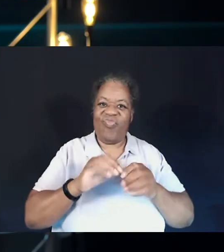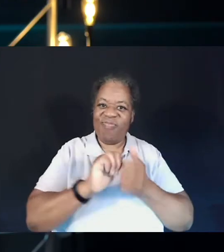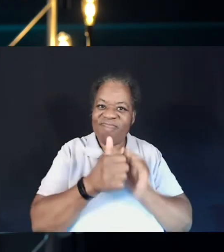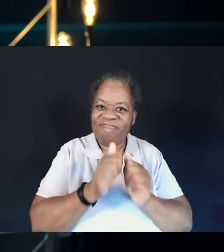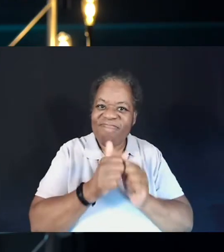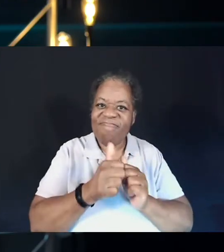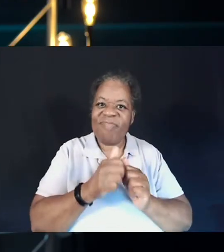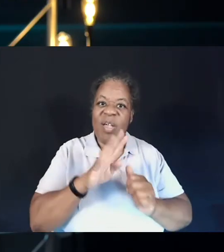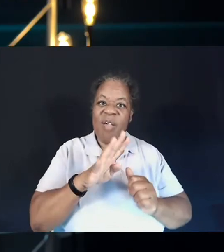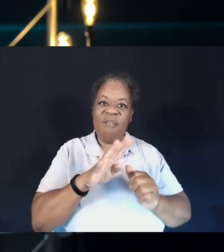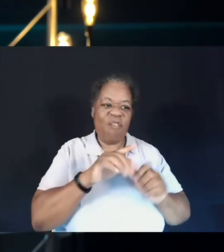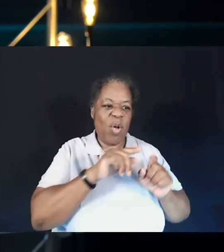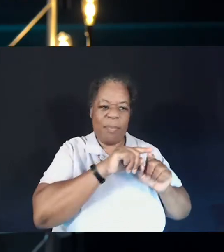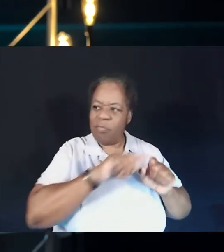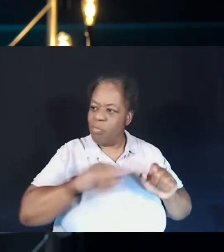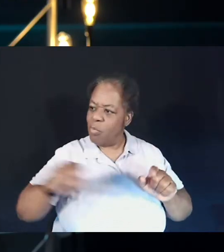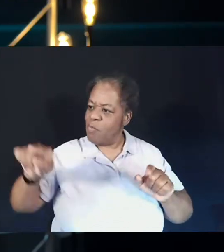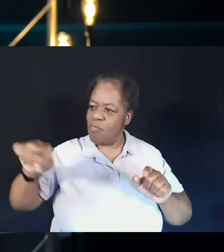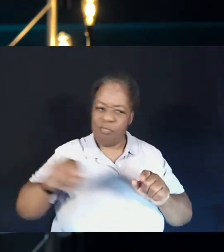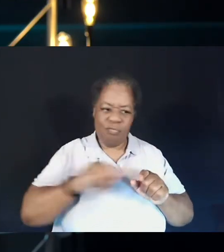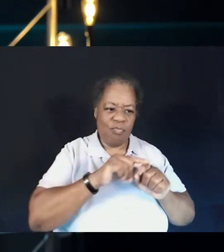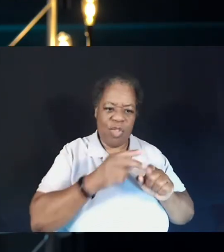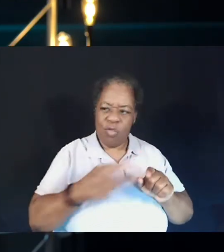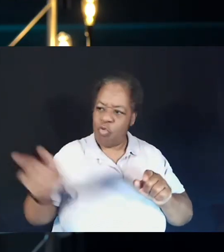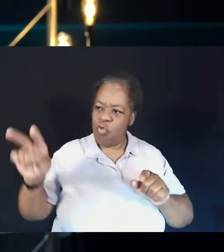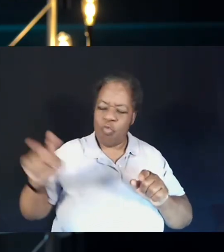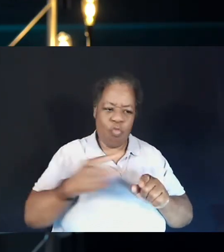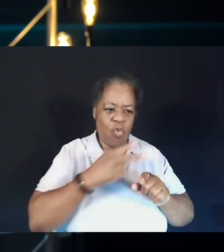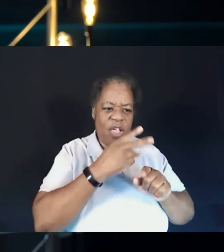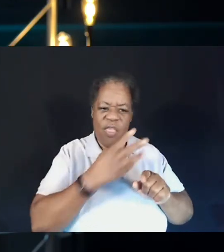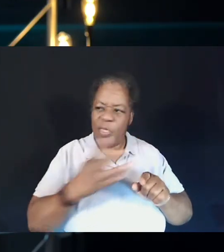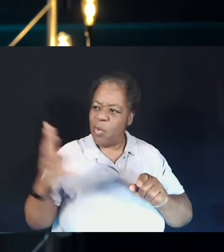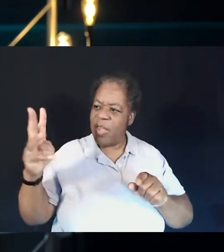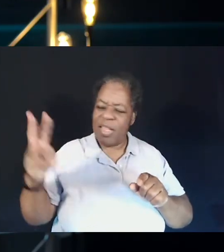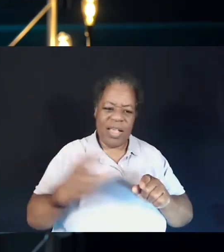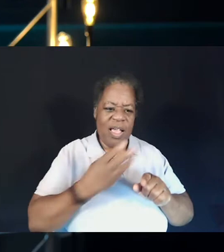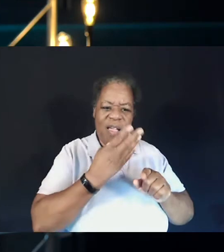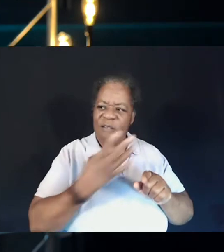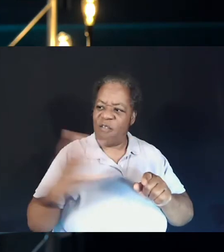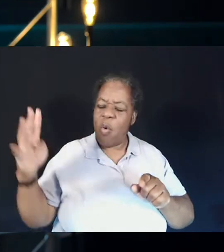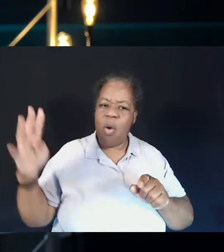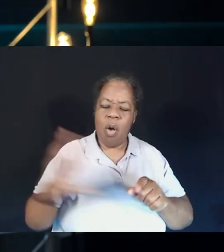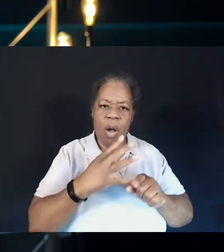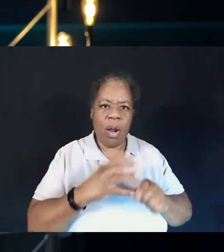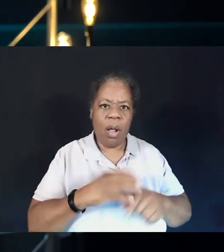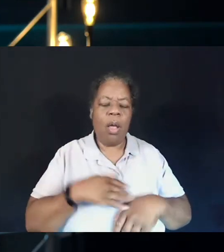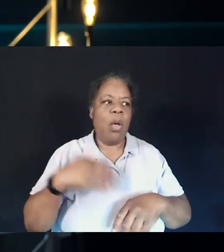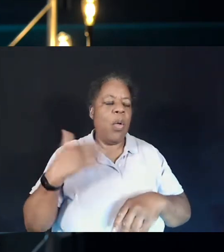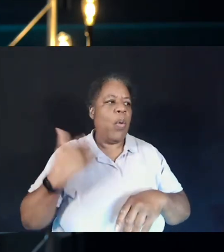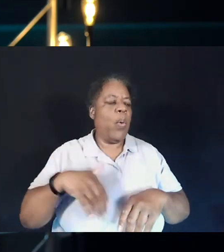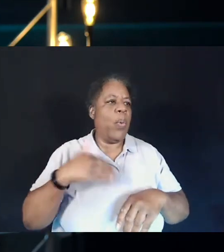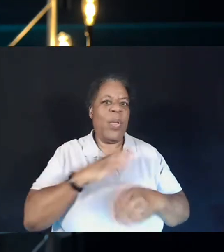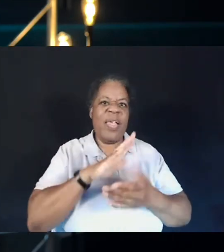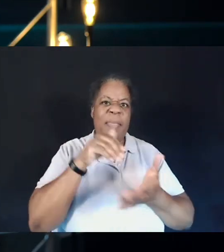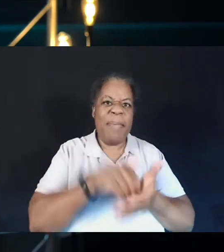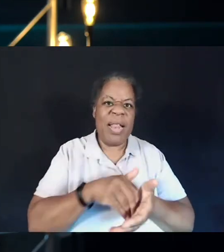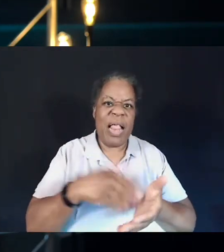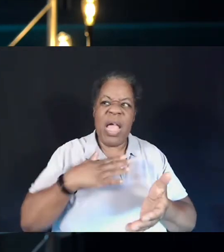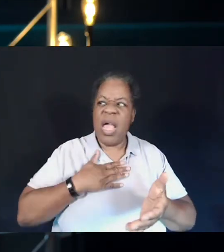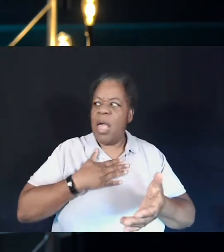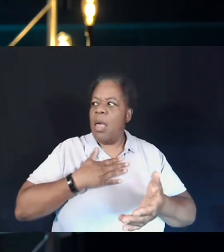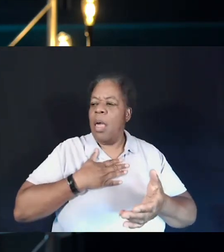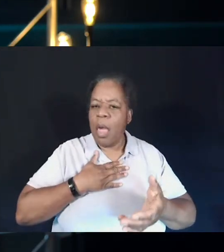pool in freestyle. And at about the 80-yard mark, I was so tired that I actually stood up, caught my breath, and was